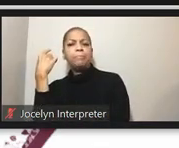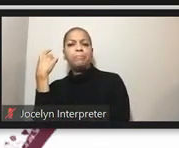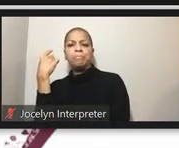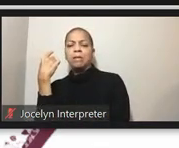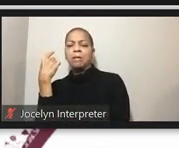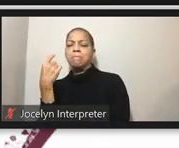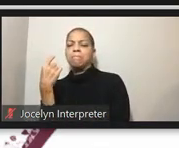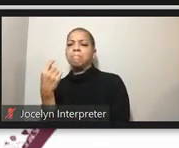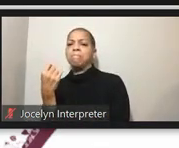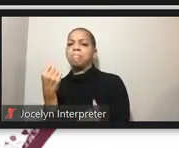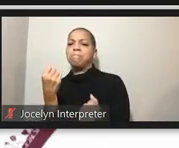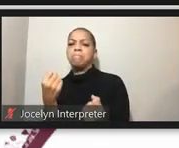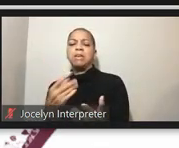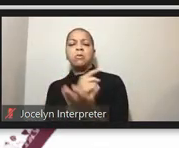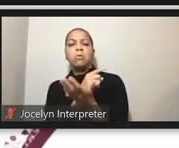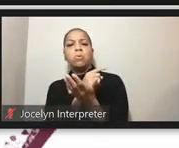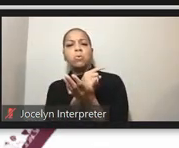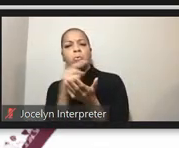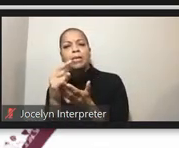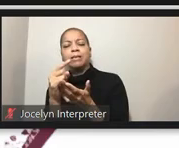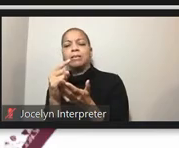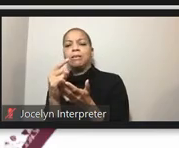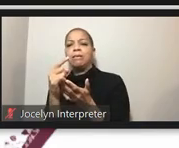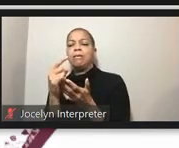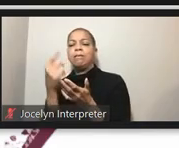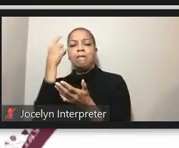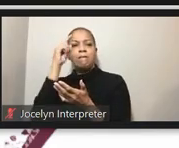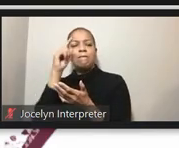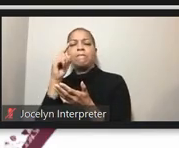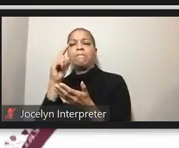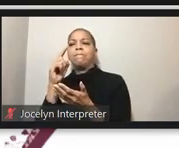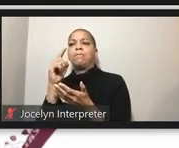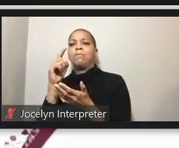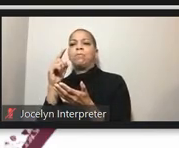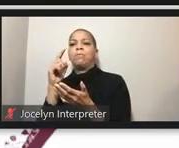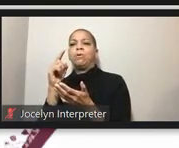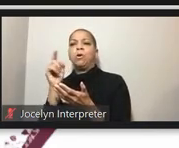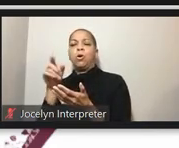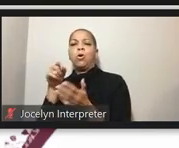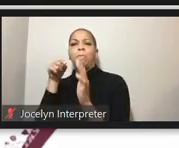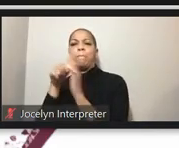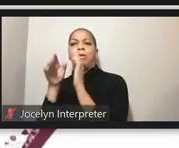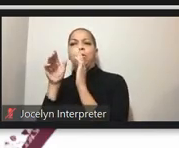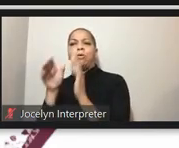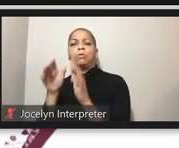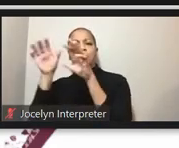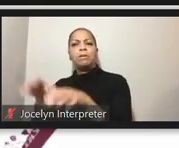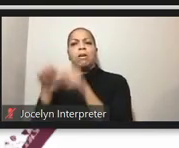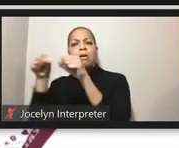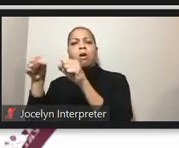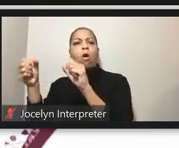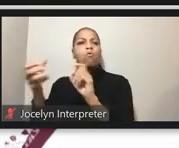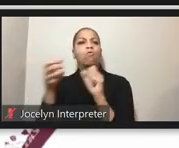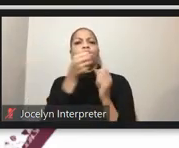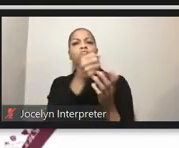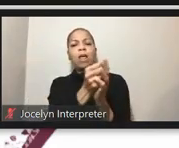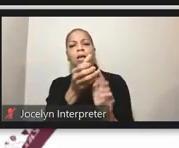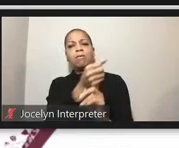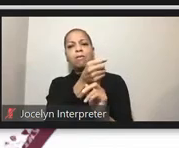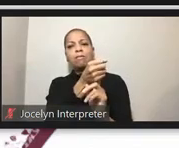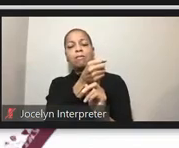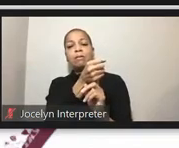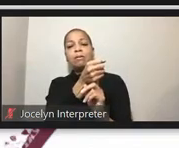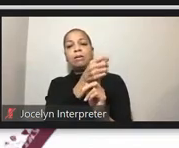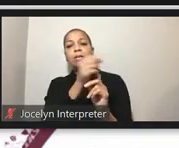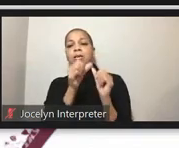weeks for memes calling for the arrest of her murderers to become viral misogynoir. The ongoing tendency to